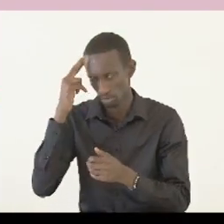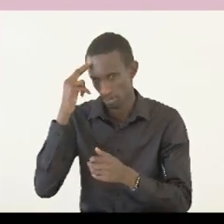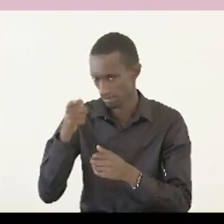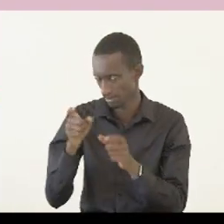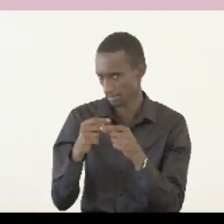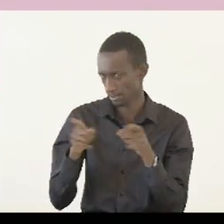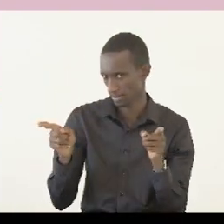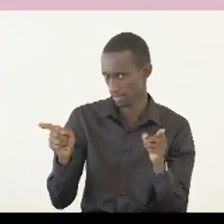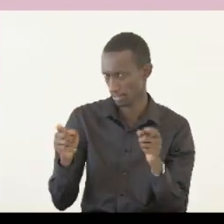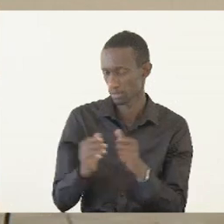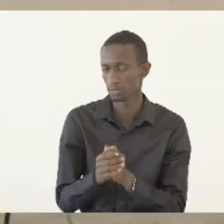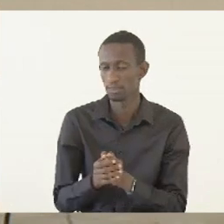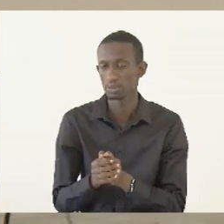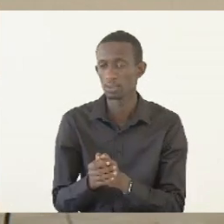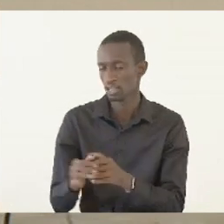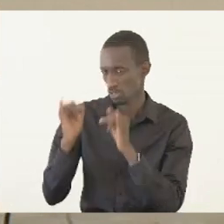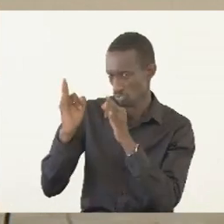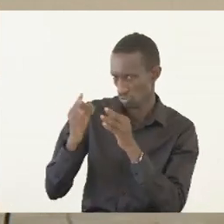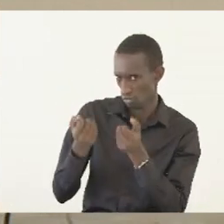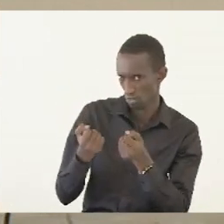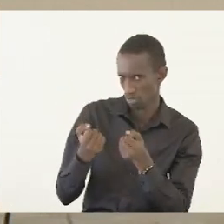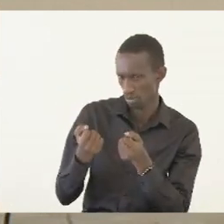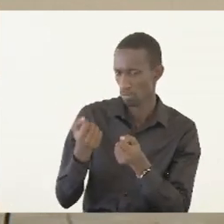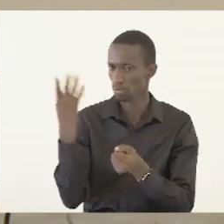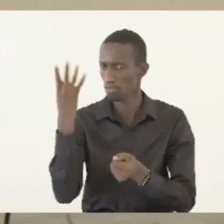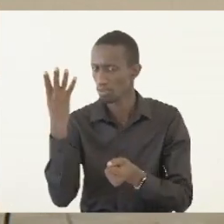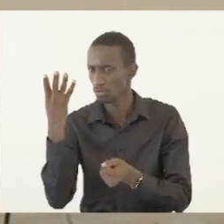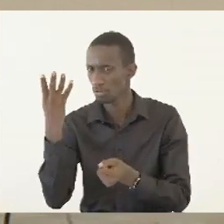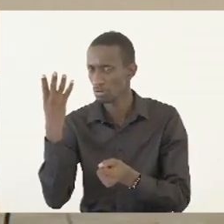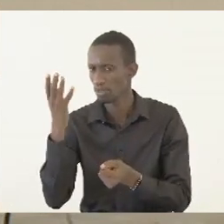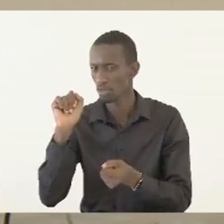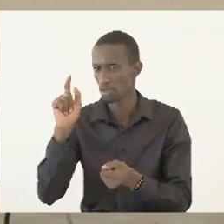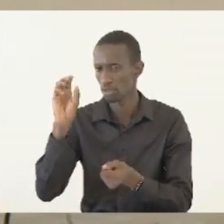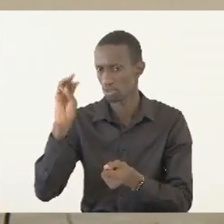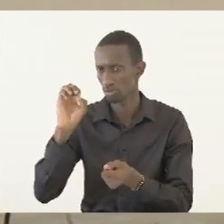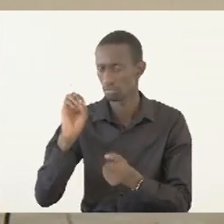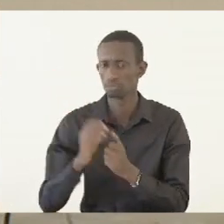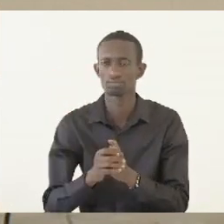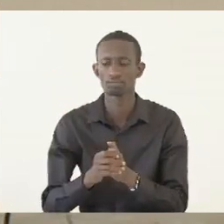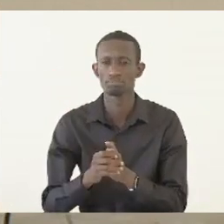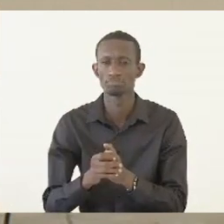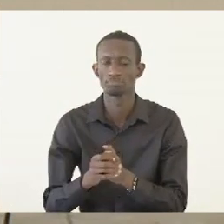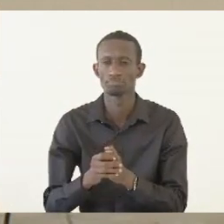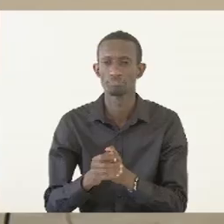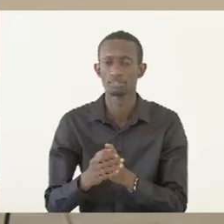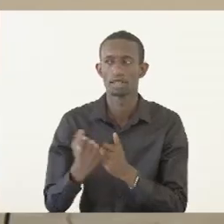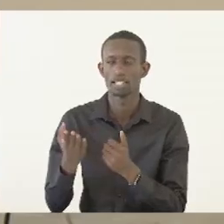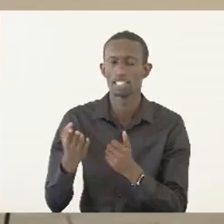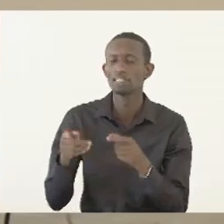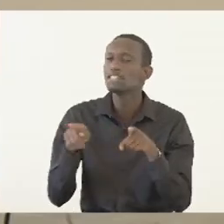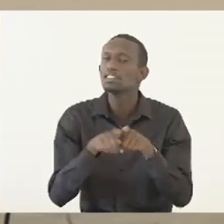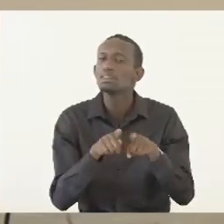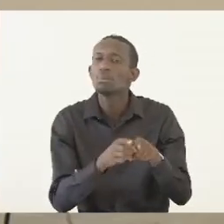different from when we have 4 atoms. And it is the same when